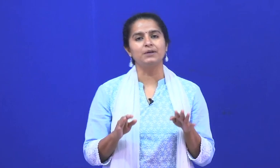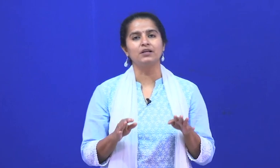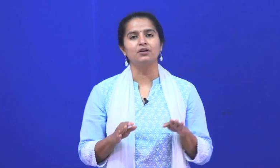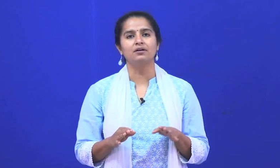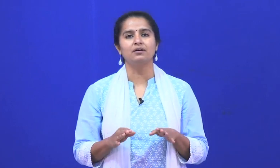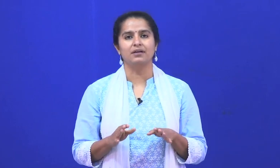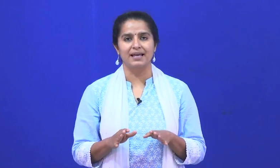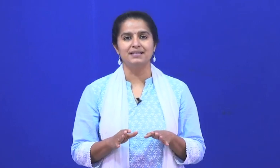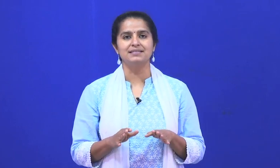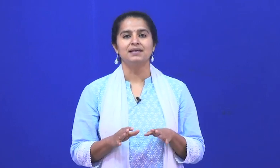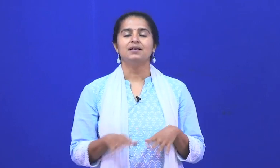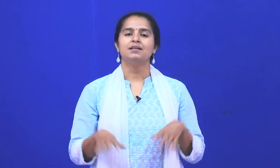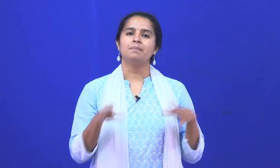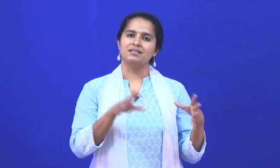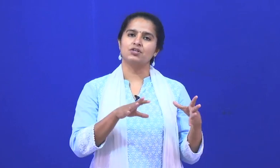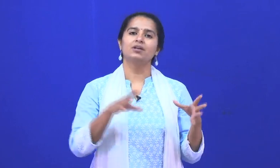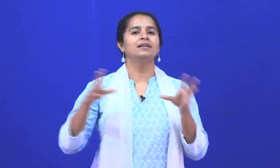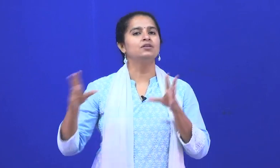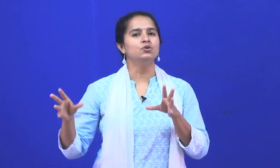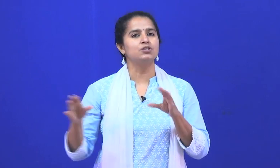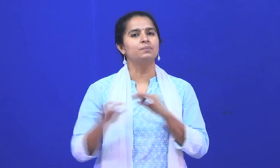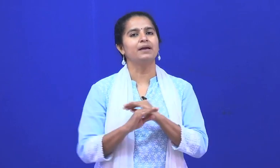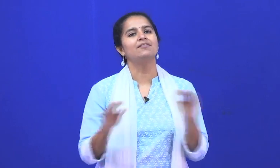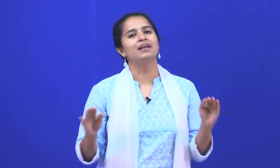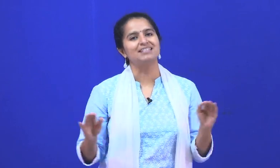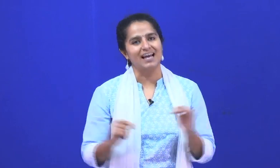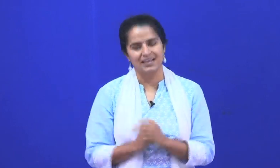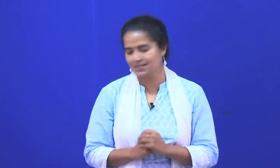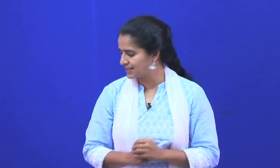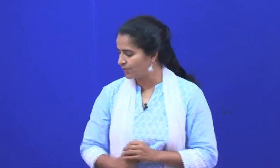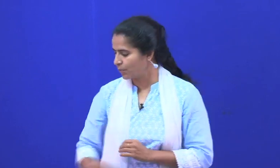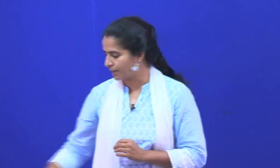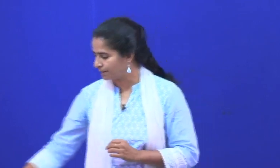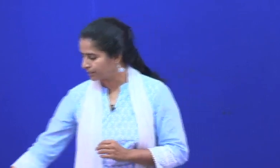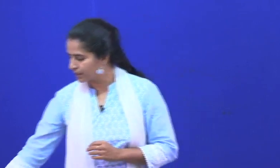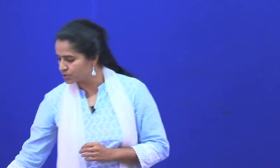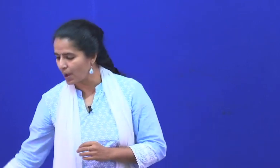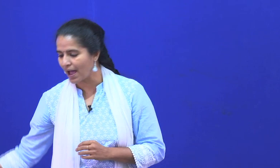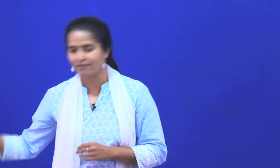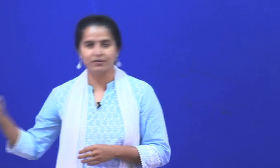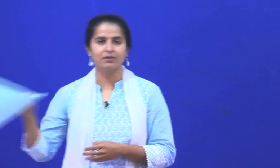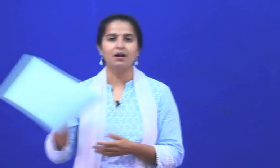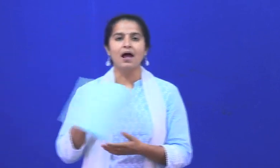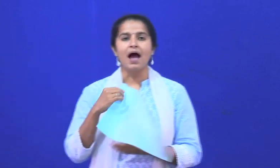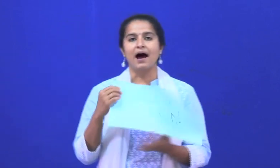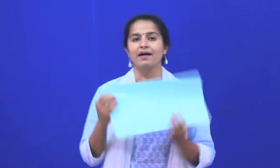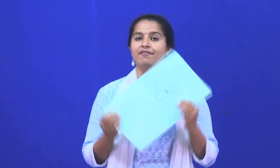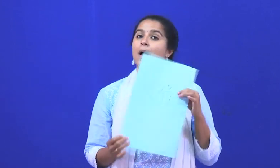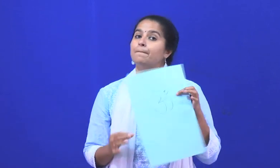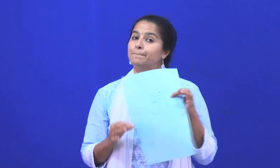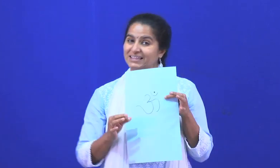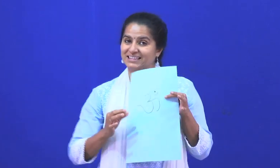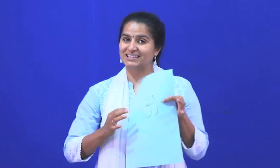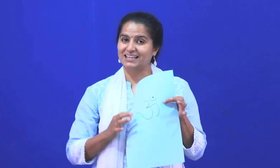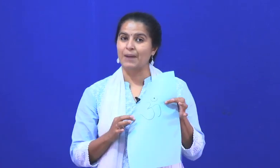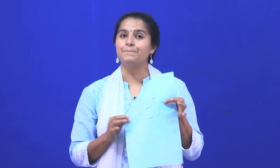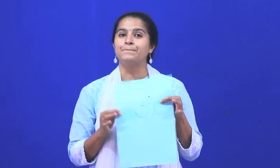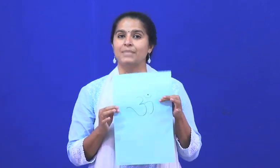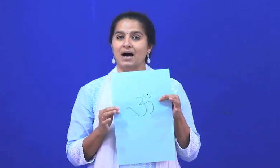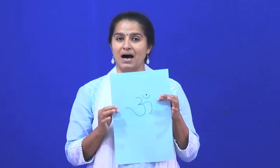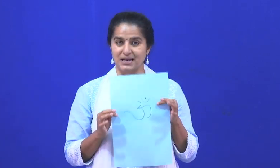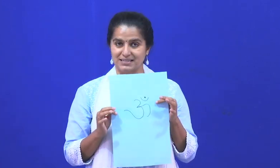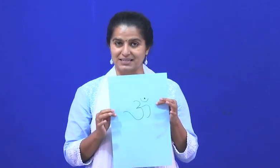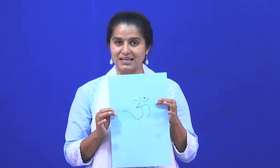for this particular case, the masculine and the neuter behave in exactly the same way. So, I have